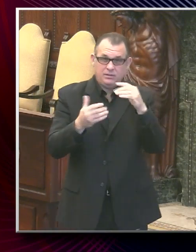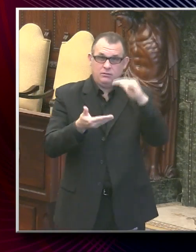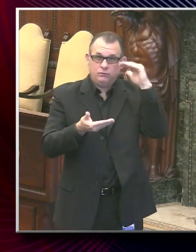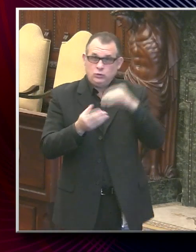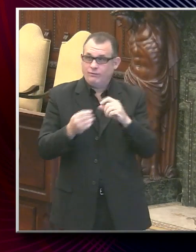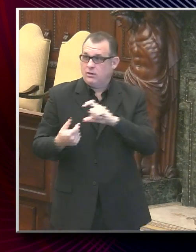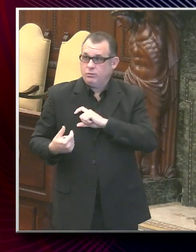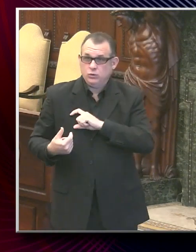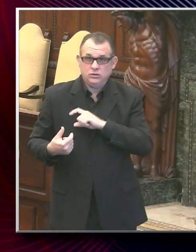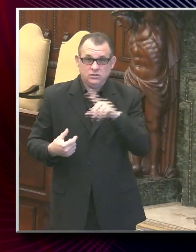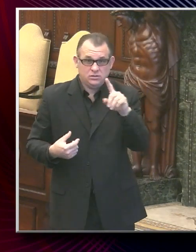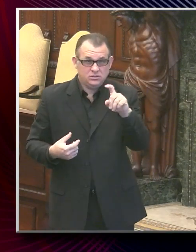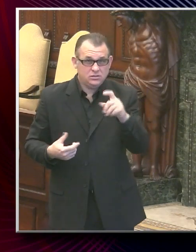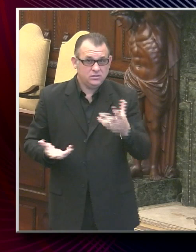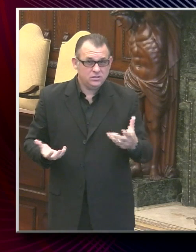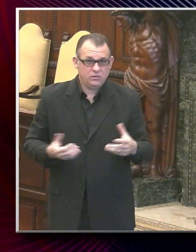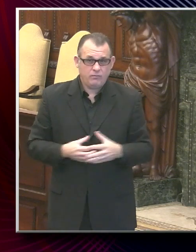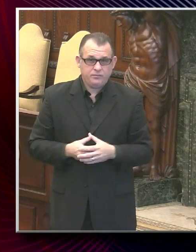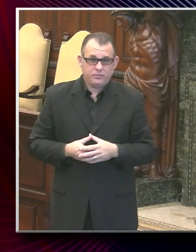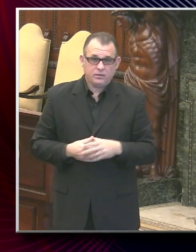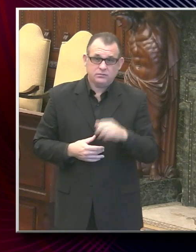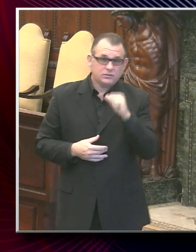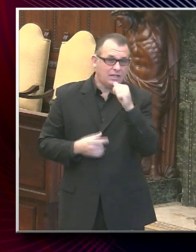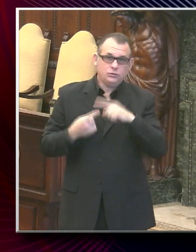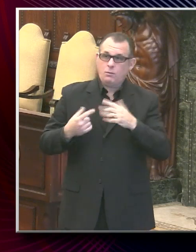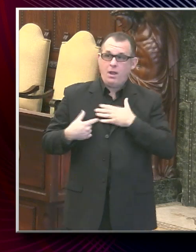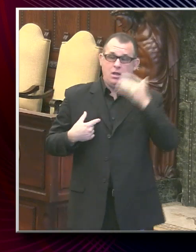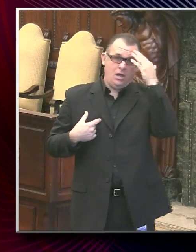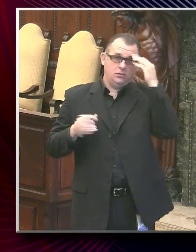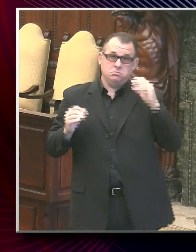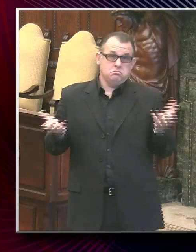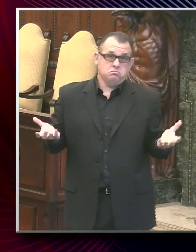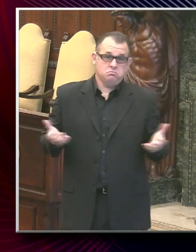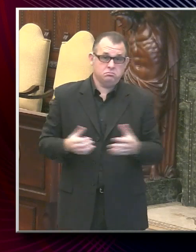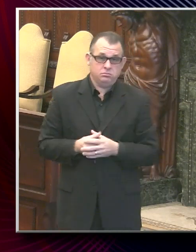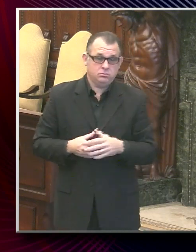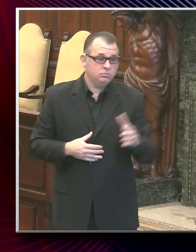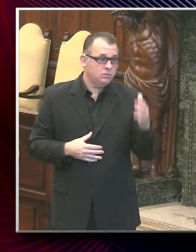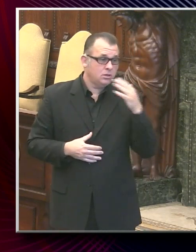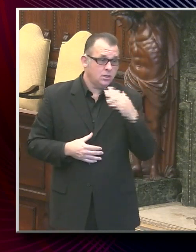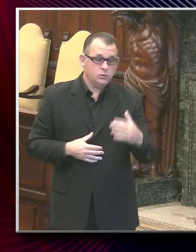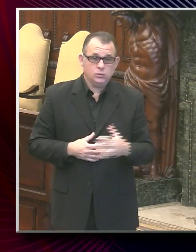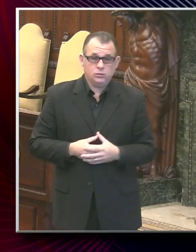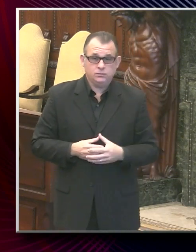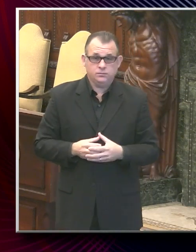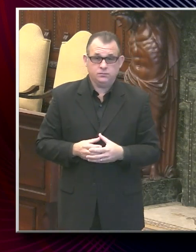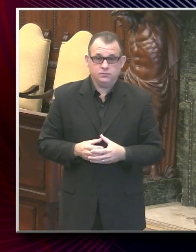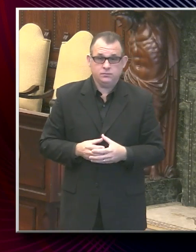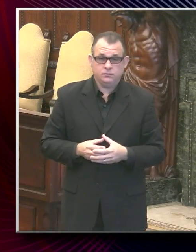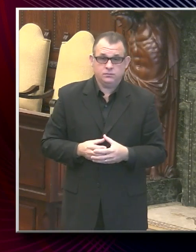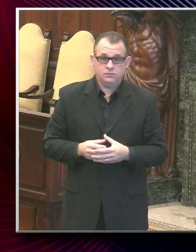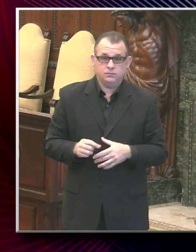that were first assigned that day? Not to my knowledge. Thank you.